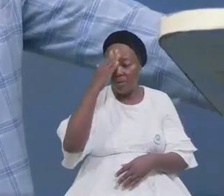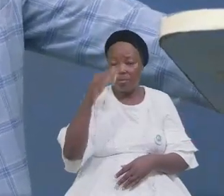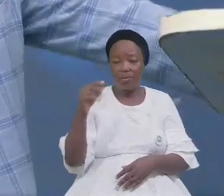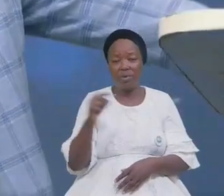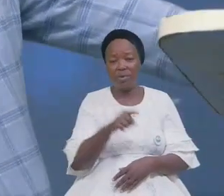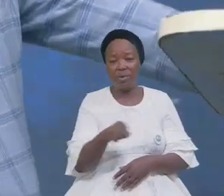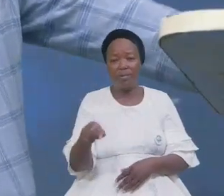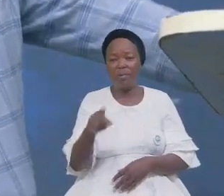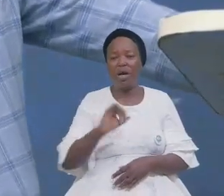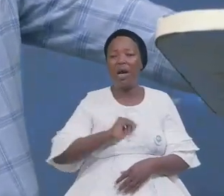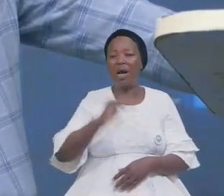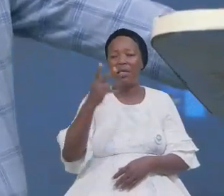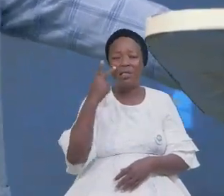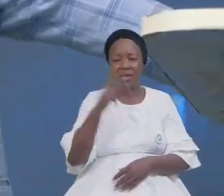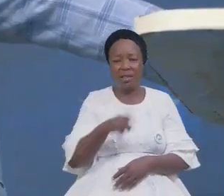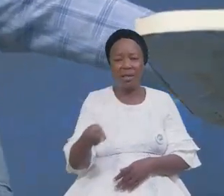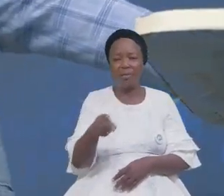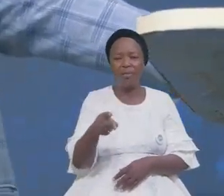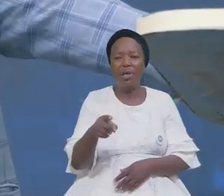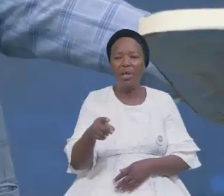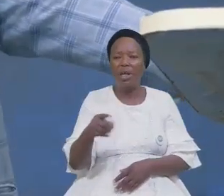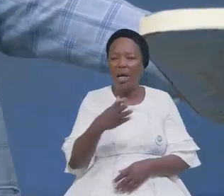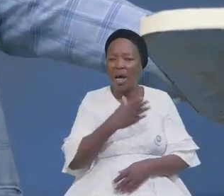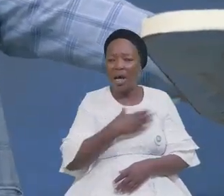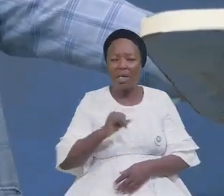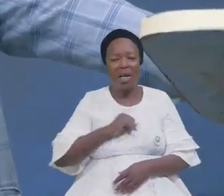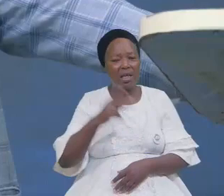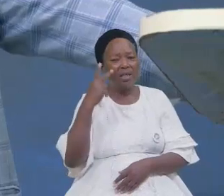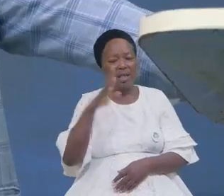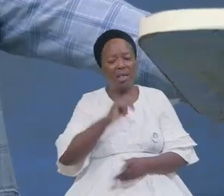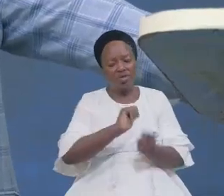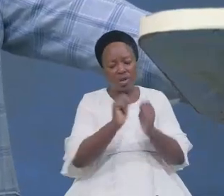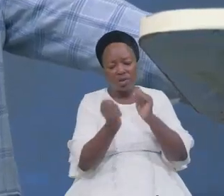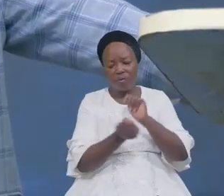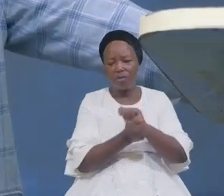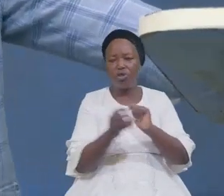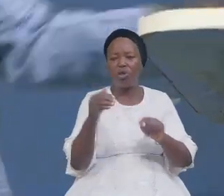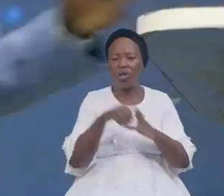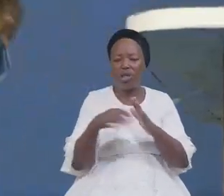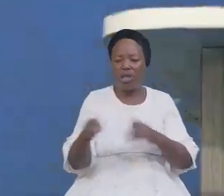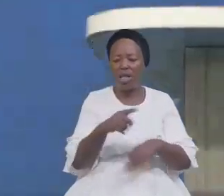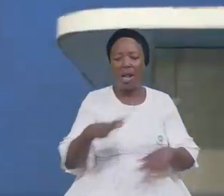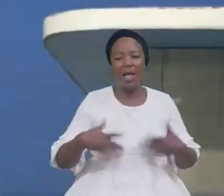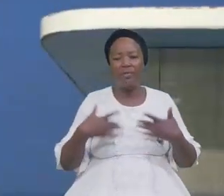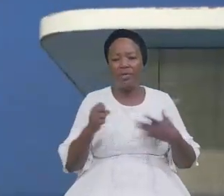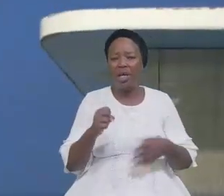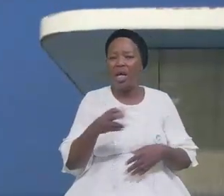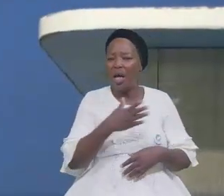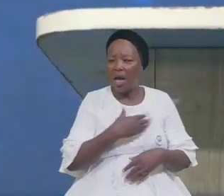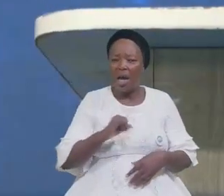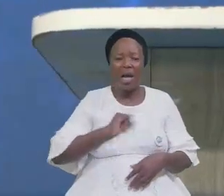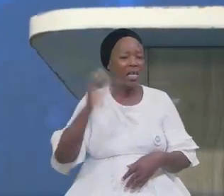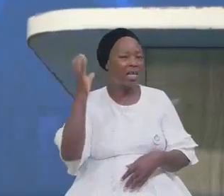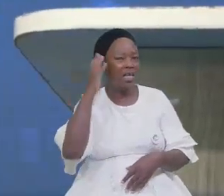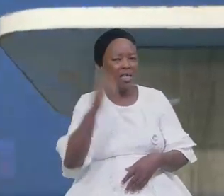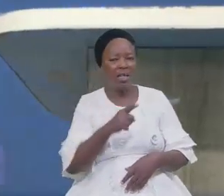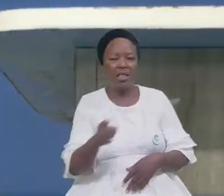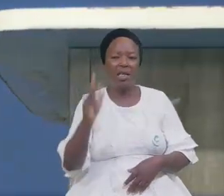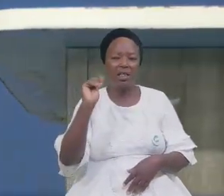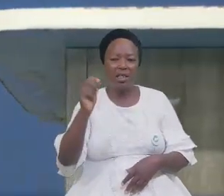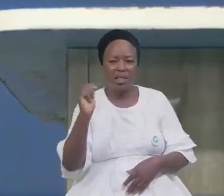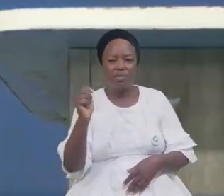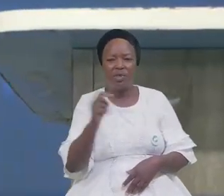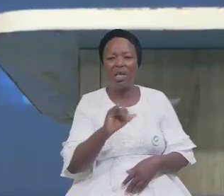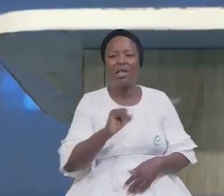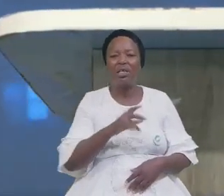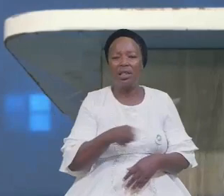I see them. I see the transformation in their lives. I hear their testimony. They're